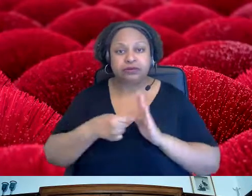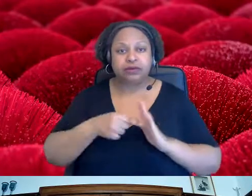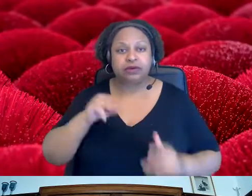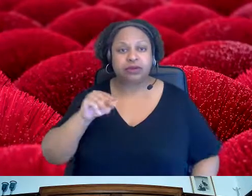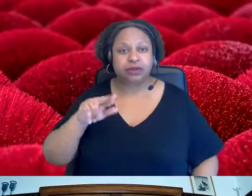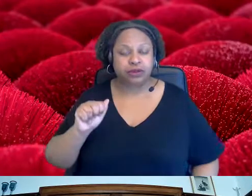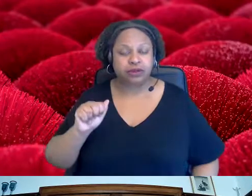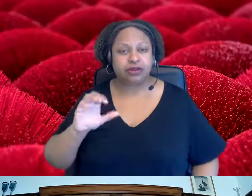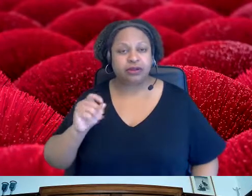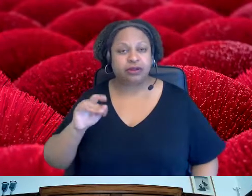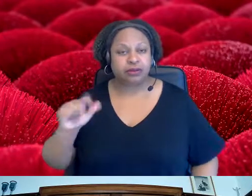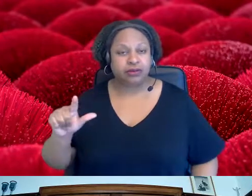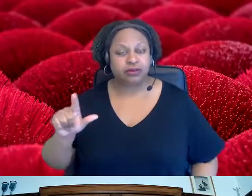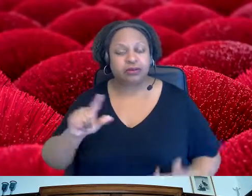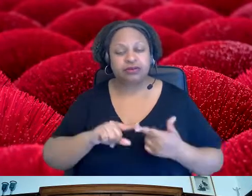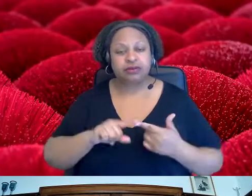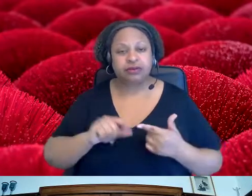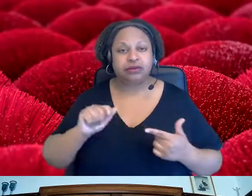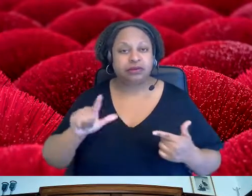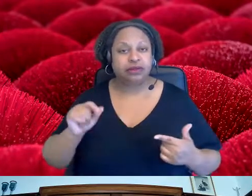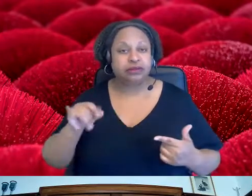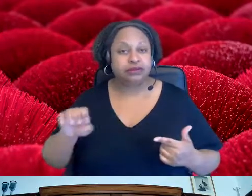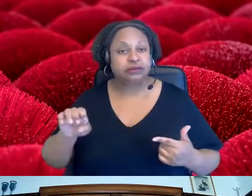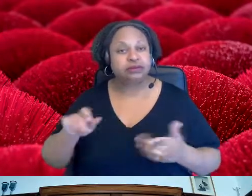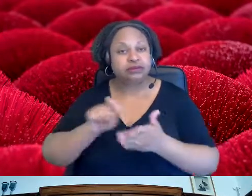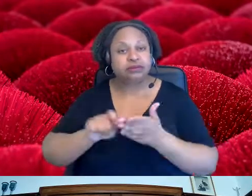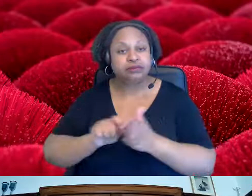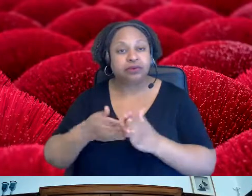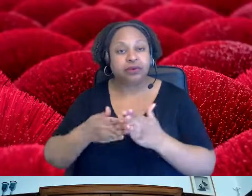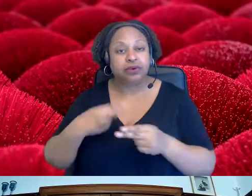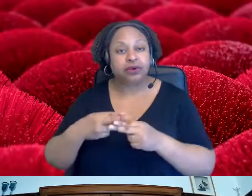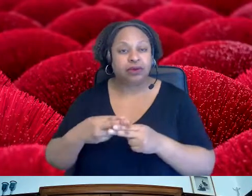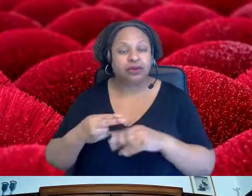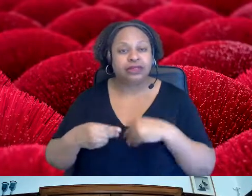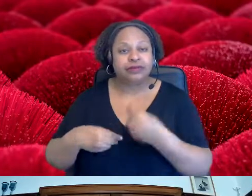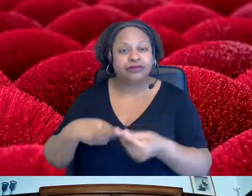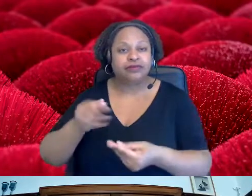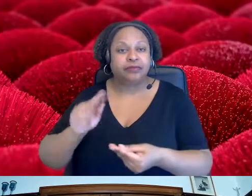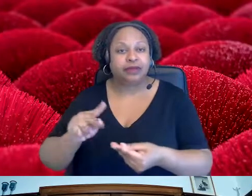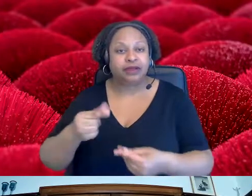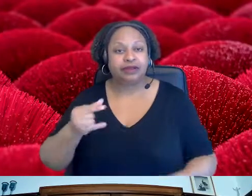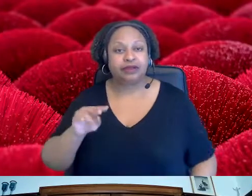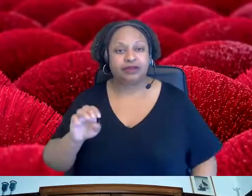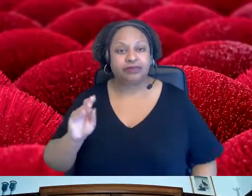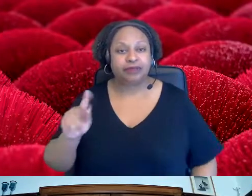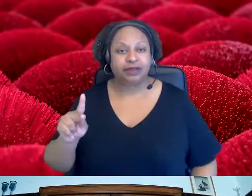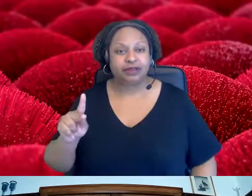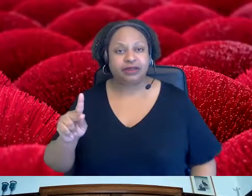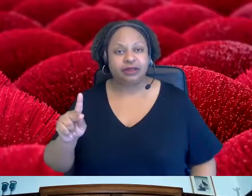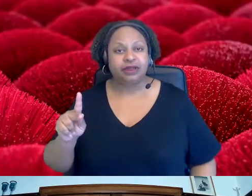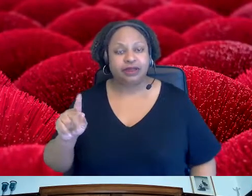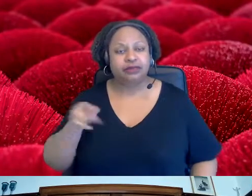East, there's this book called Give Back. And they were always talking about, you know, we always have to have the older women at the